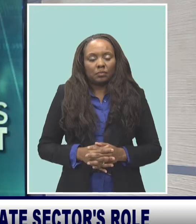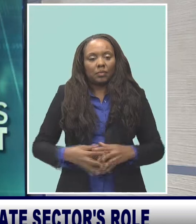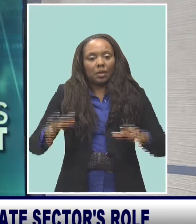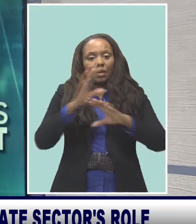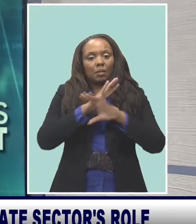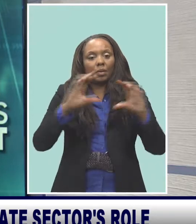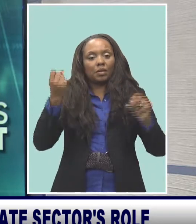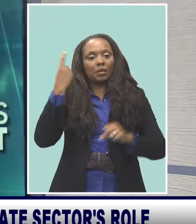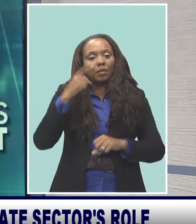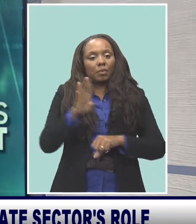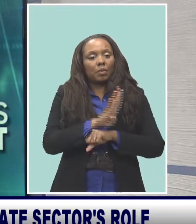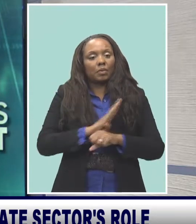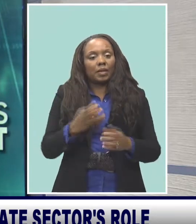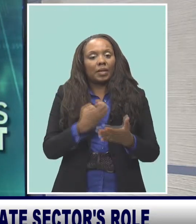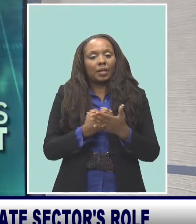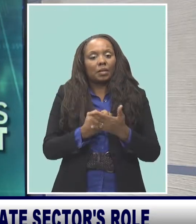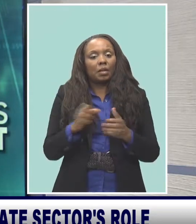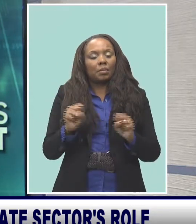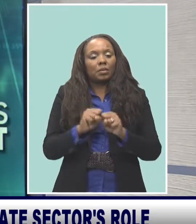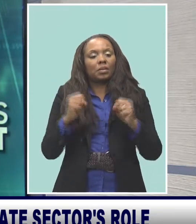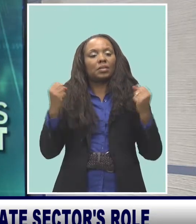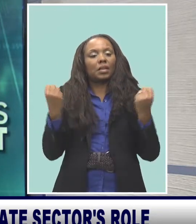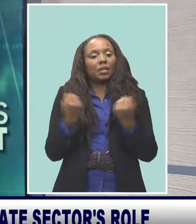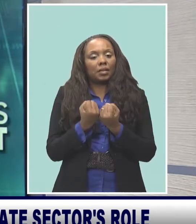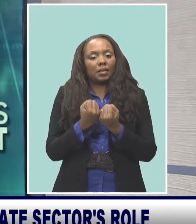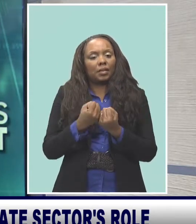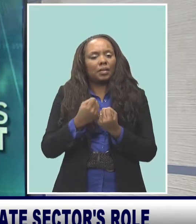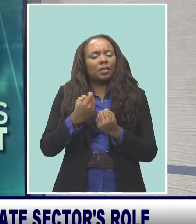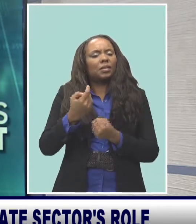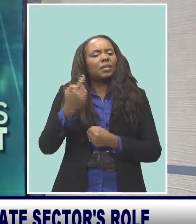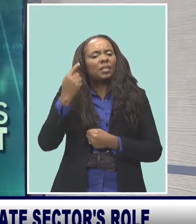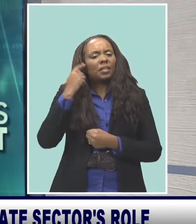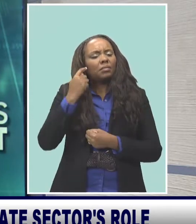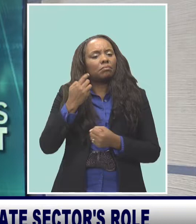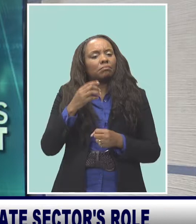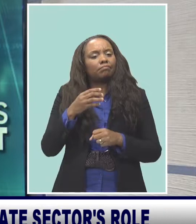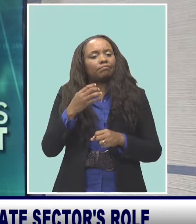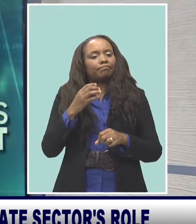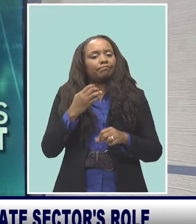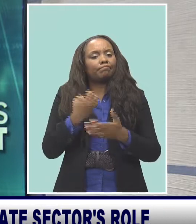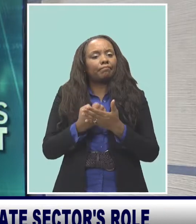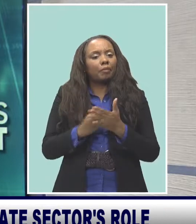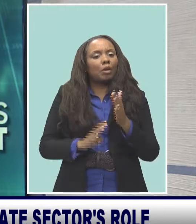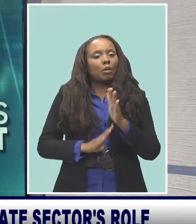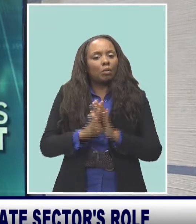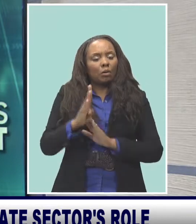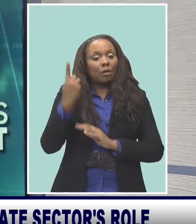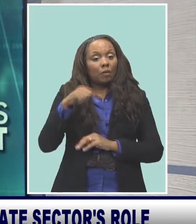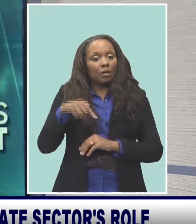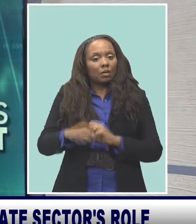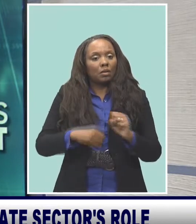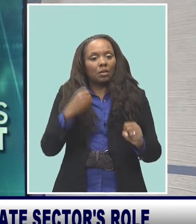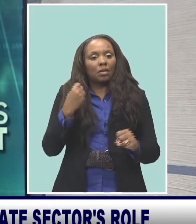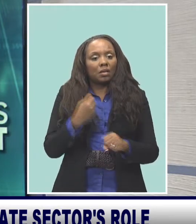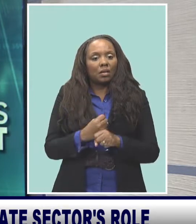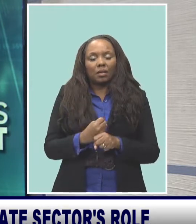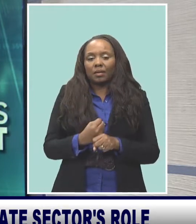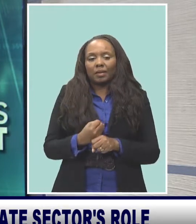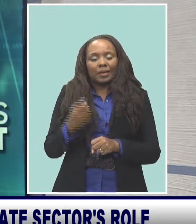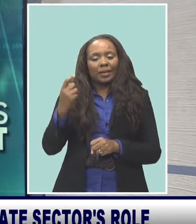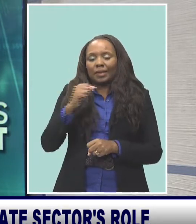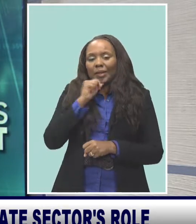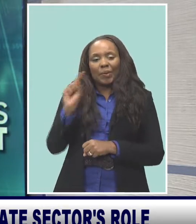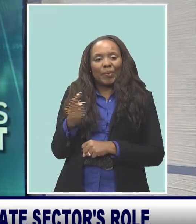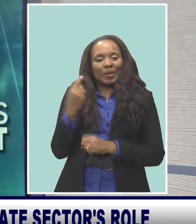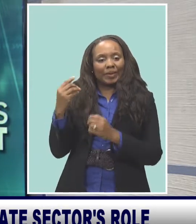President of the Barbados Economic Society, Simon Natrum, believes economic growth in the island's economy for 2020 cannot be shouldered